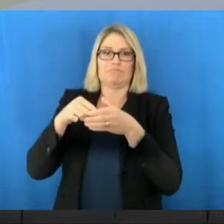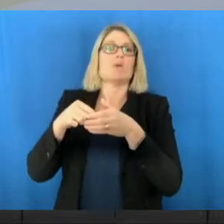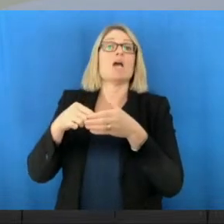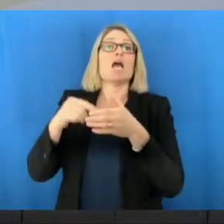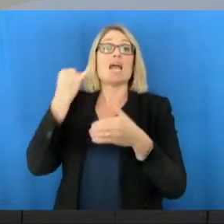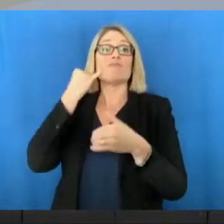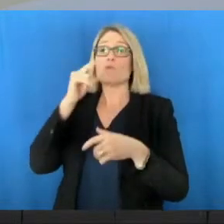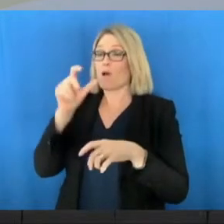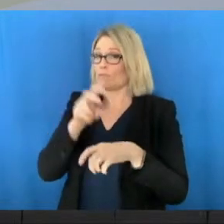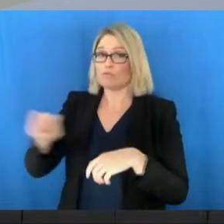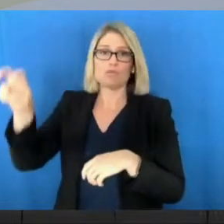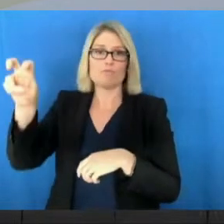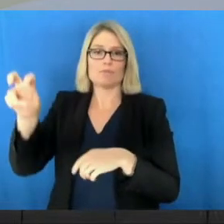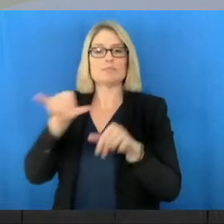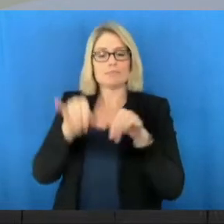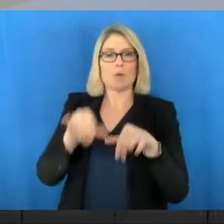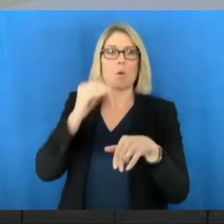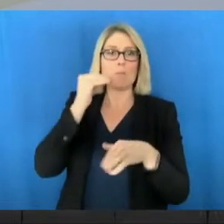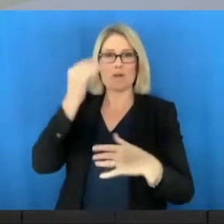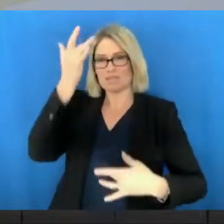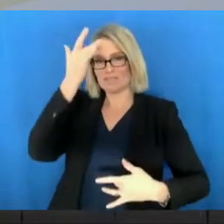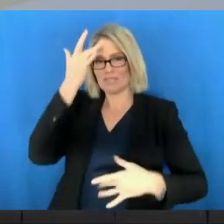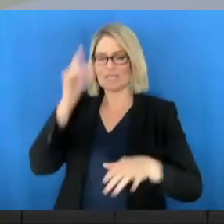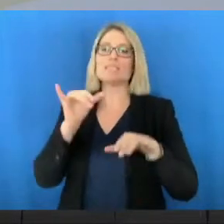travel, and staying home when sick.